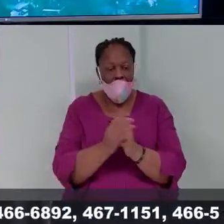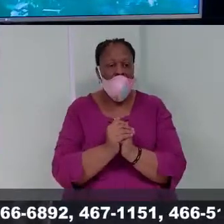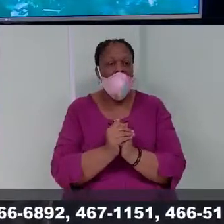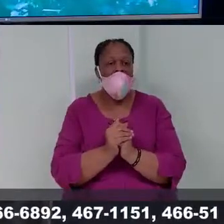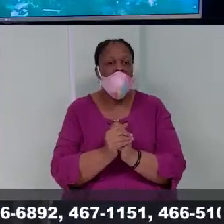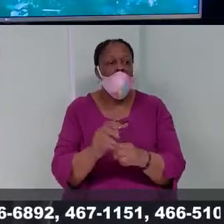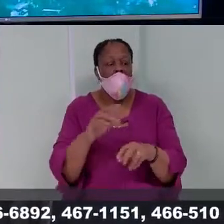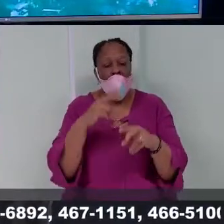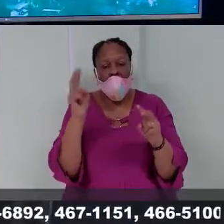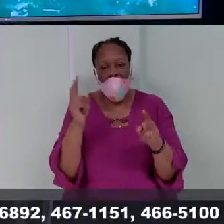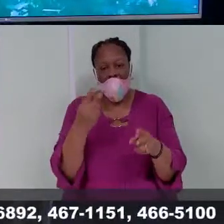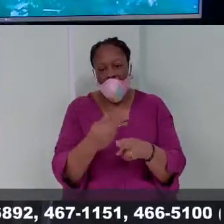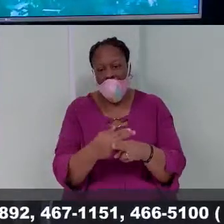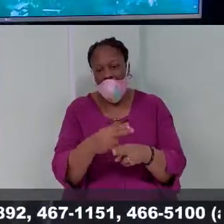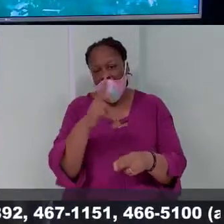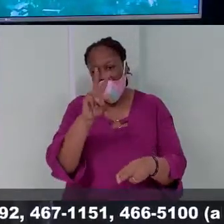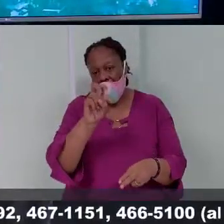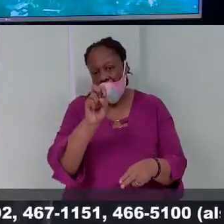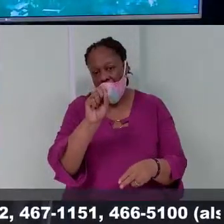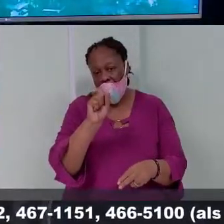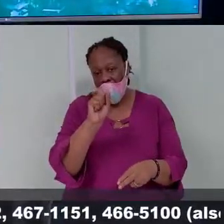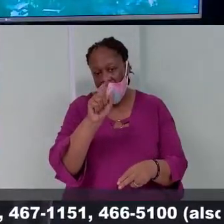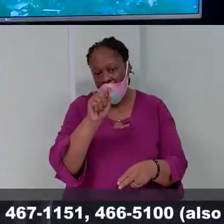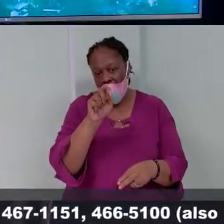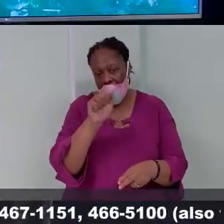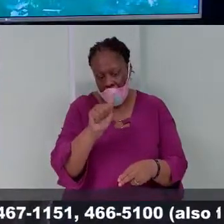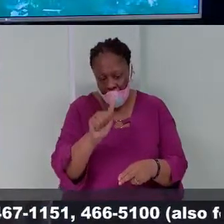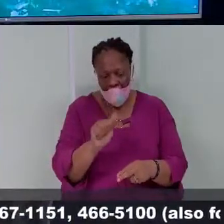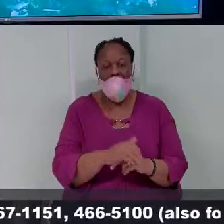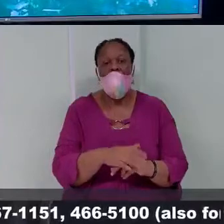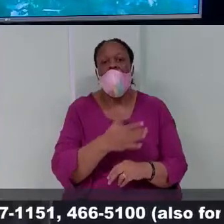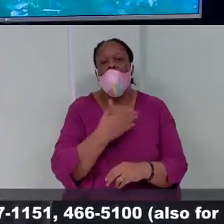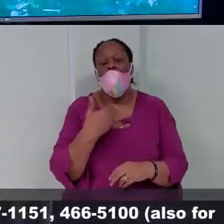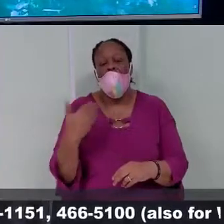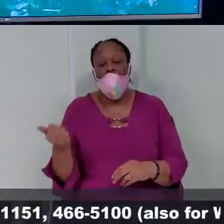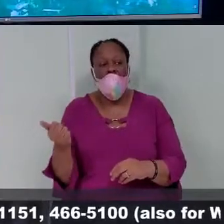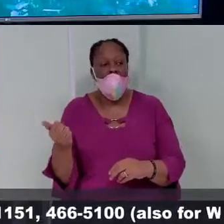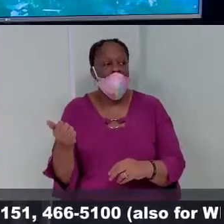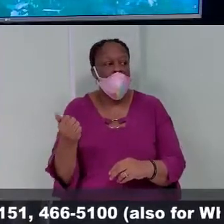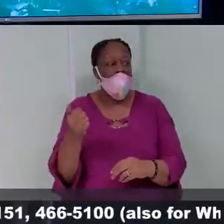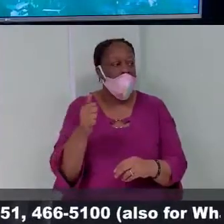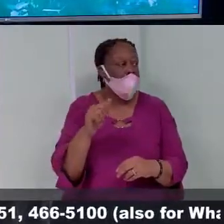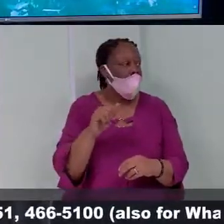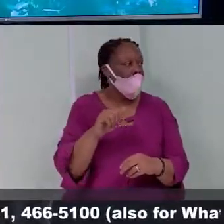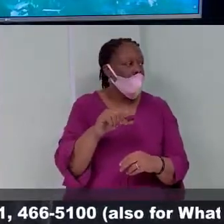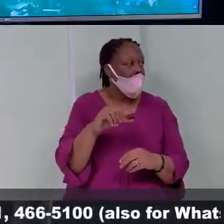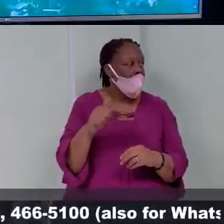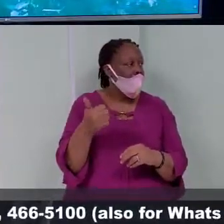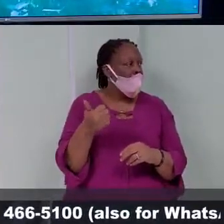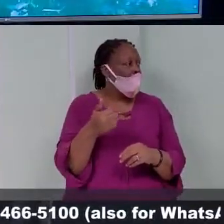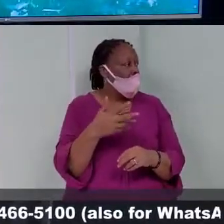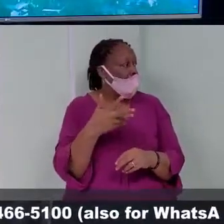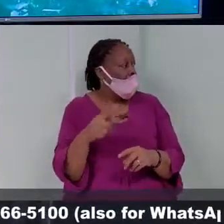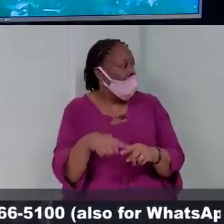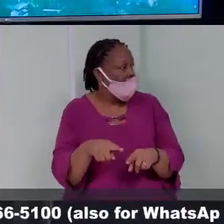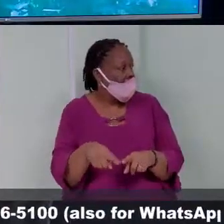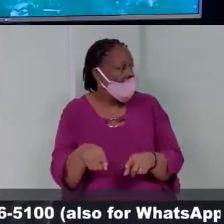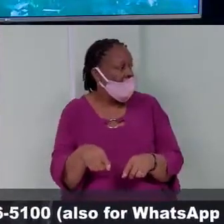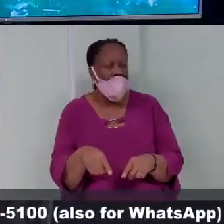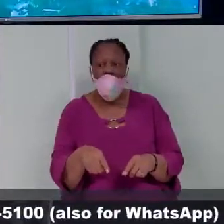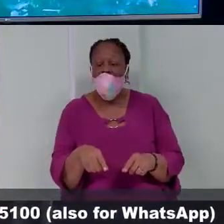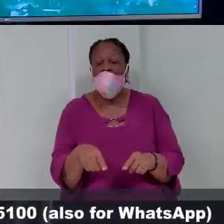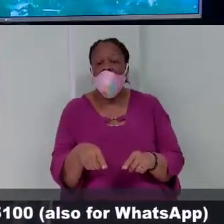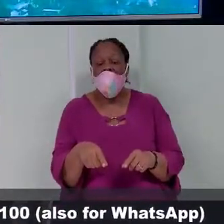Southwell, we want to thank Ms. Ophelia Blanchard, we see Nigel Farrell,